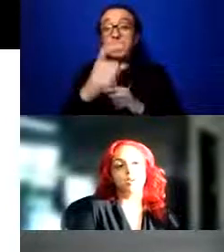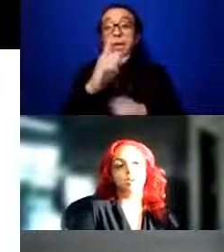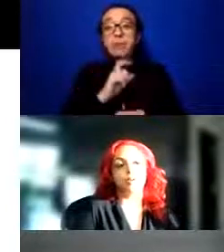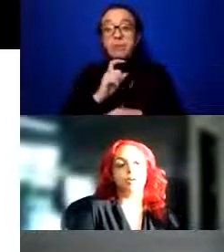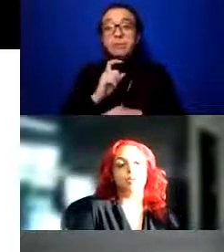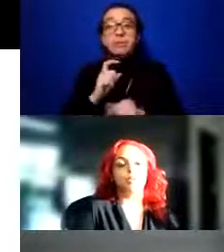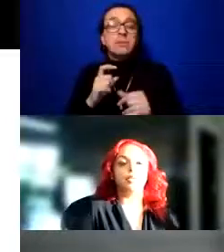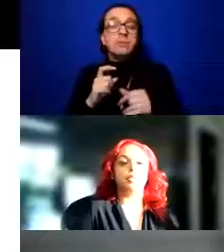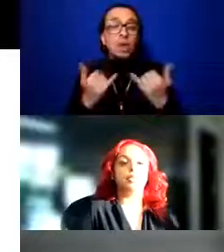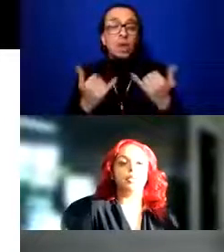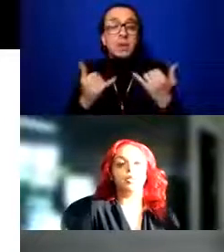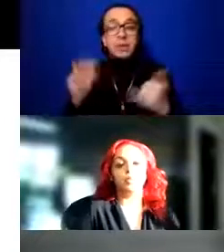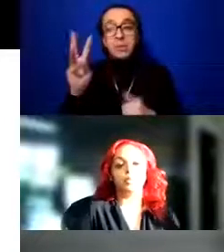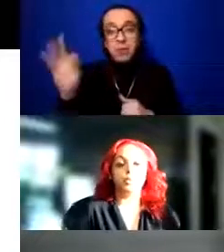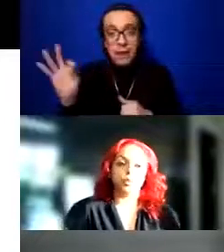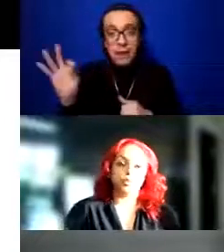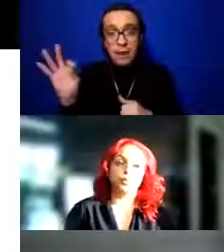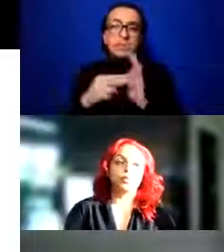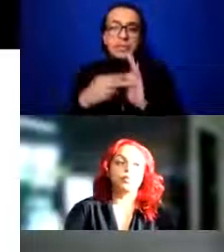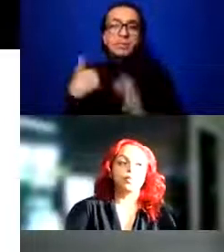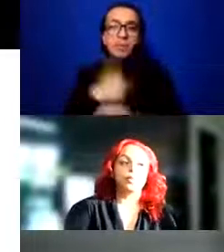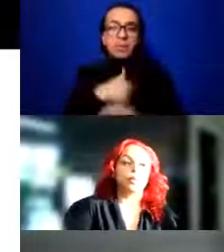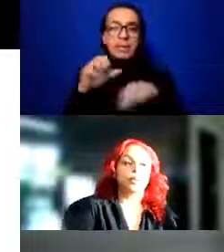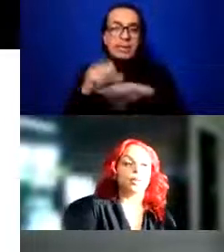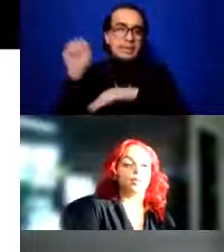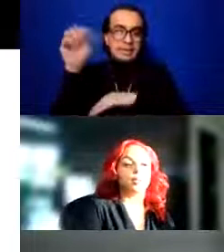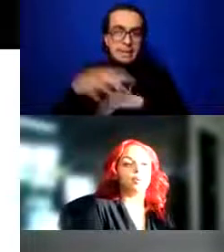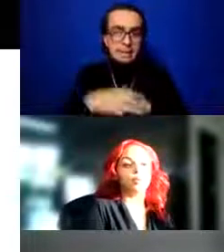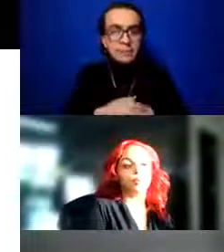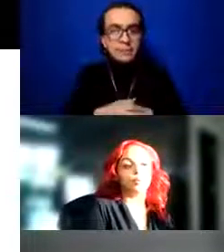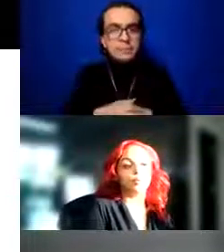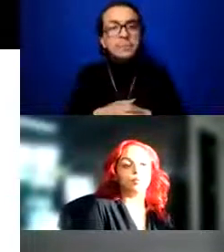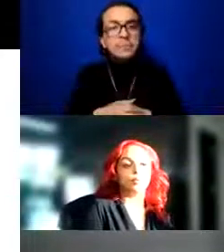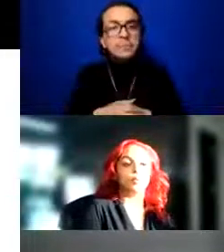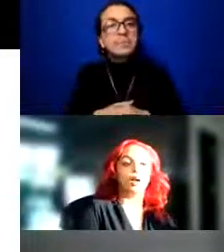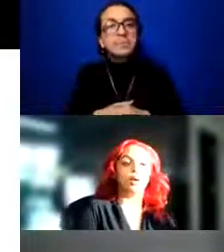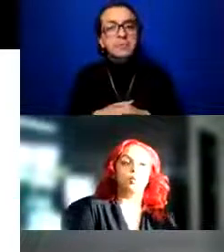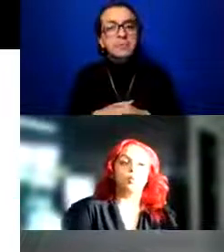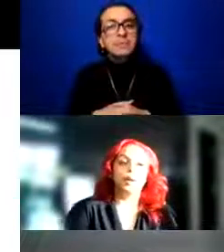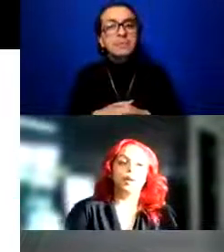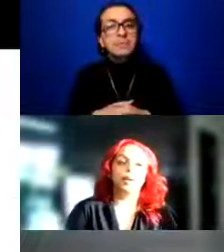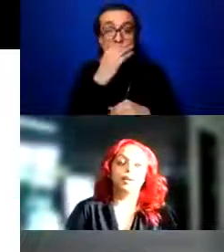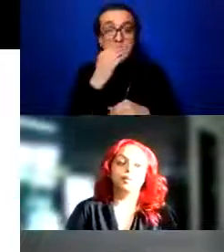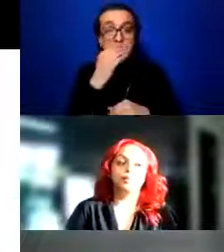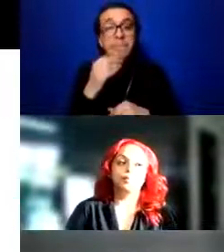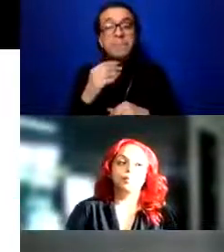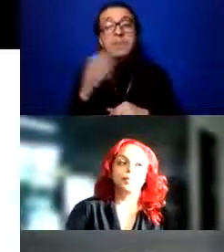W-9, we are able to get that document to you. And also this will help